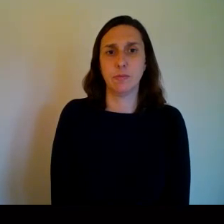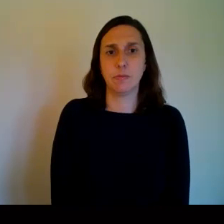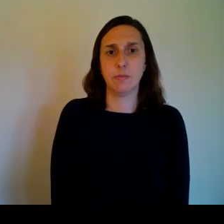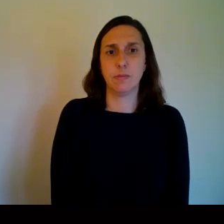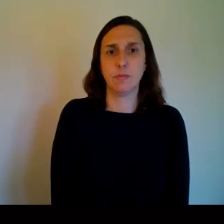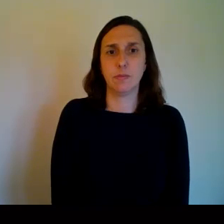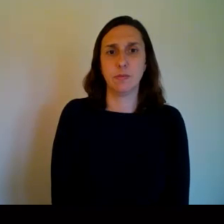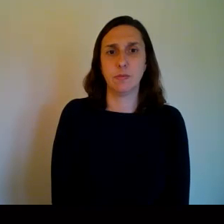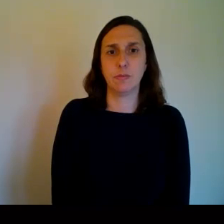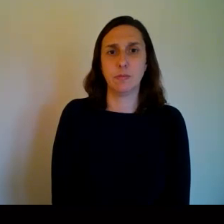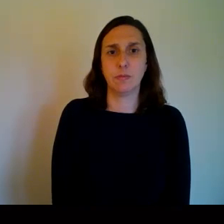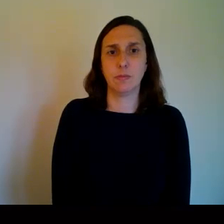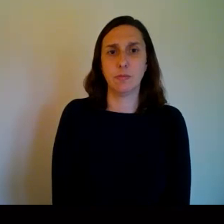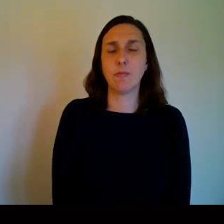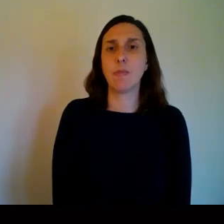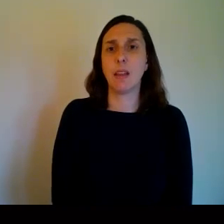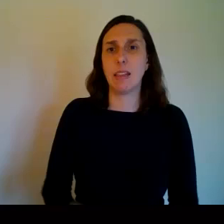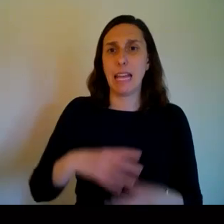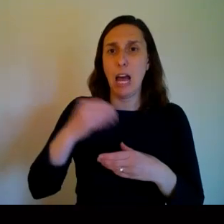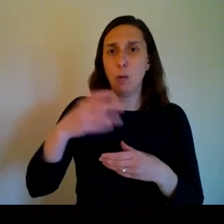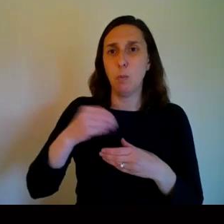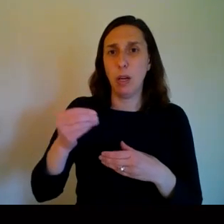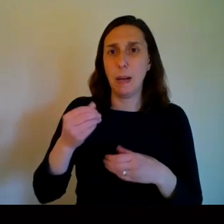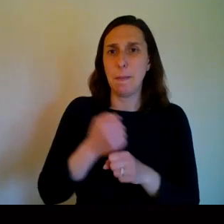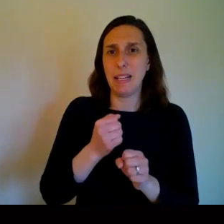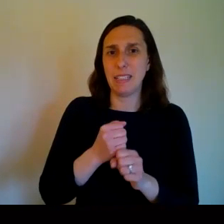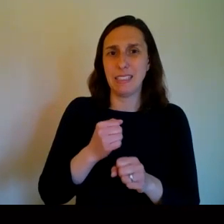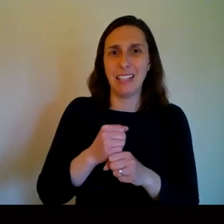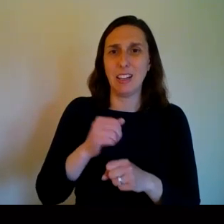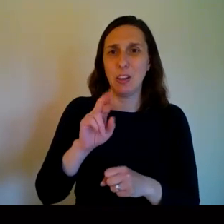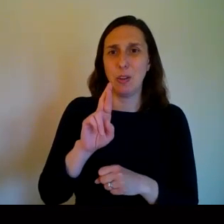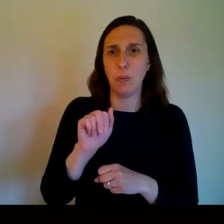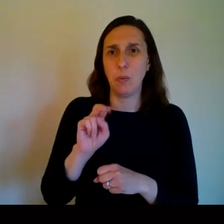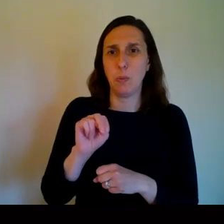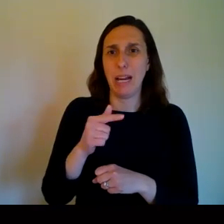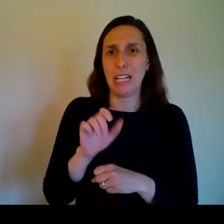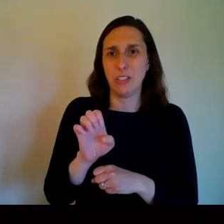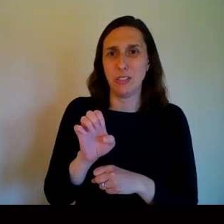generates is the range. So if I go to my domain maps,